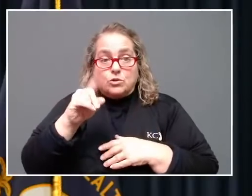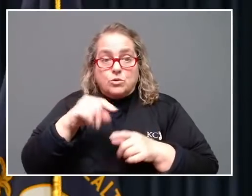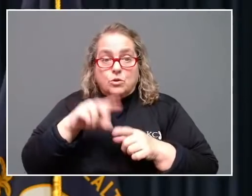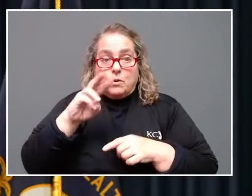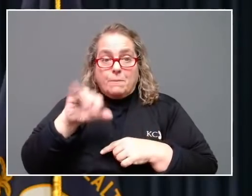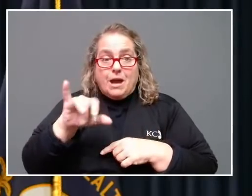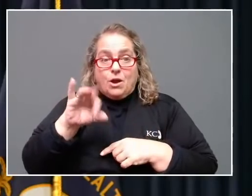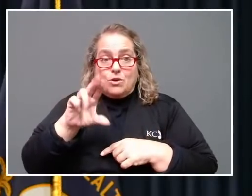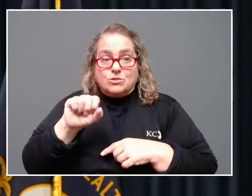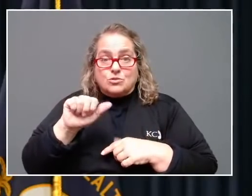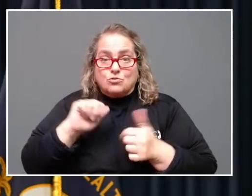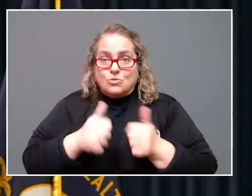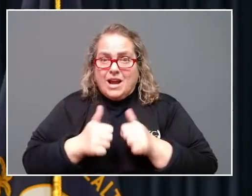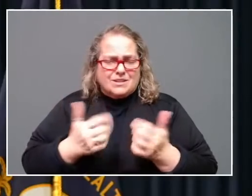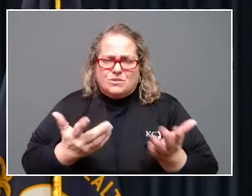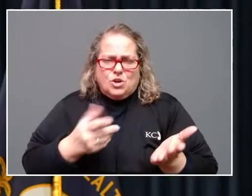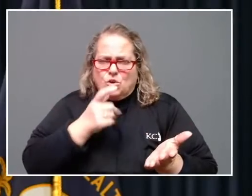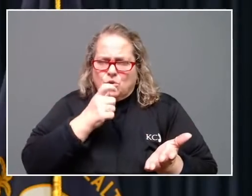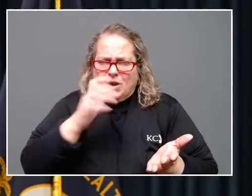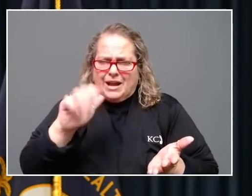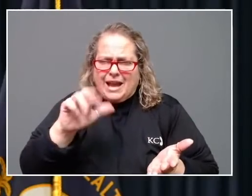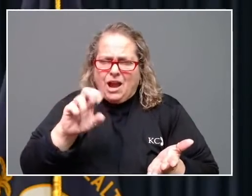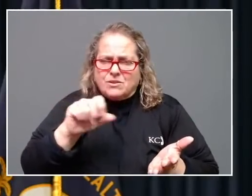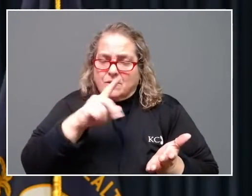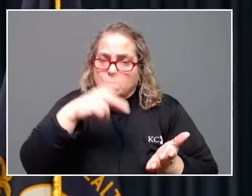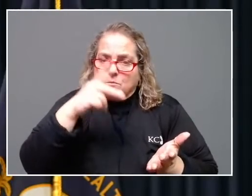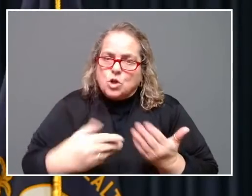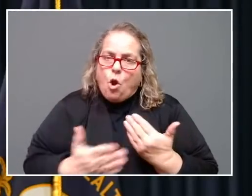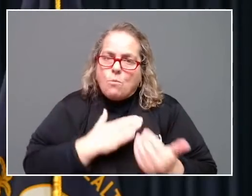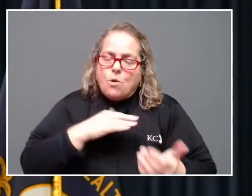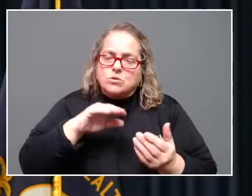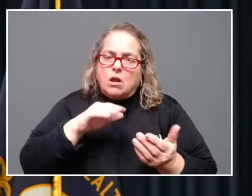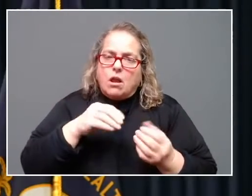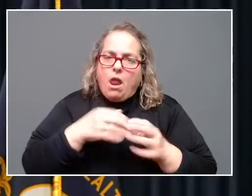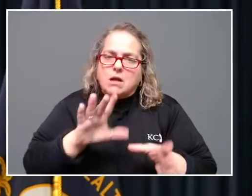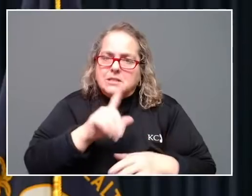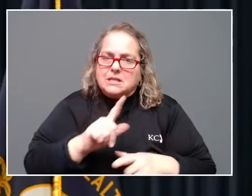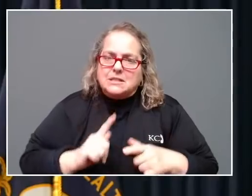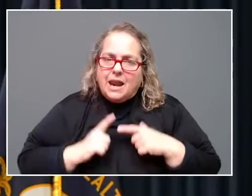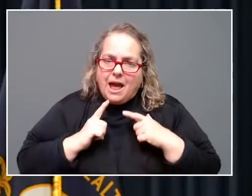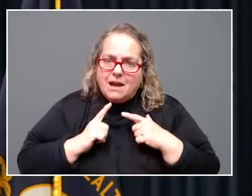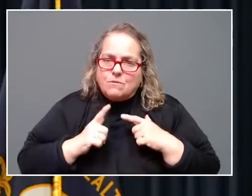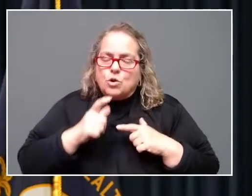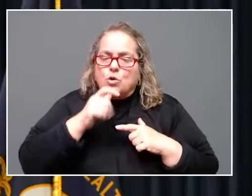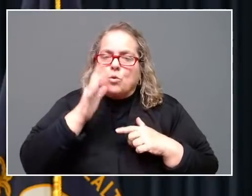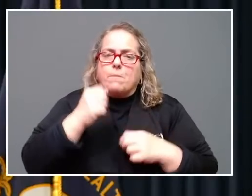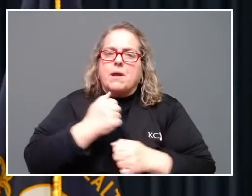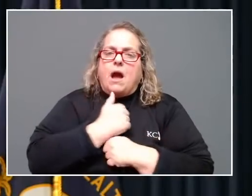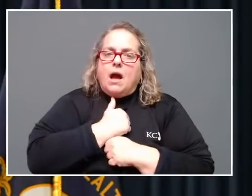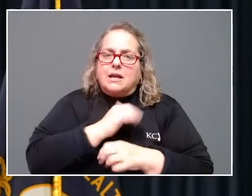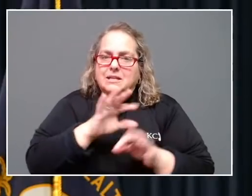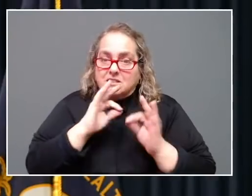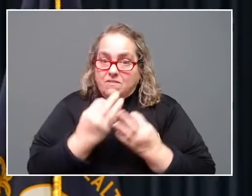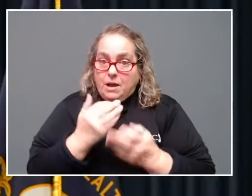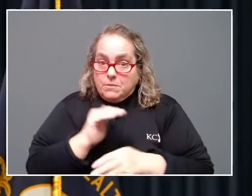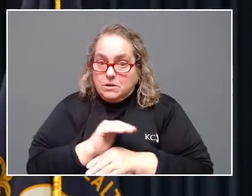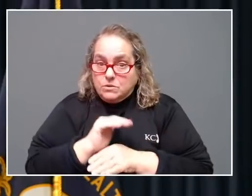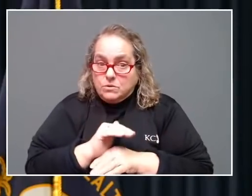is a person that almost lost their life, who's going to be hugging their family tonight. And